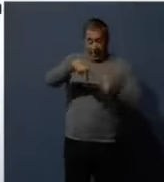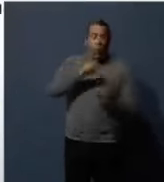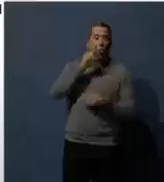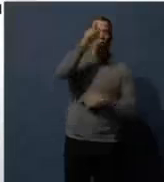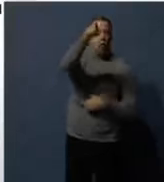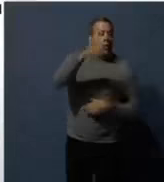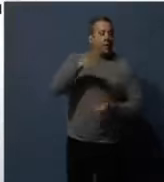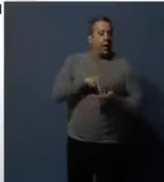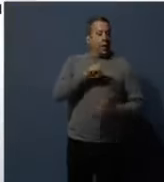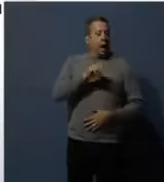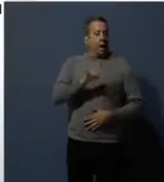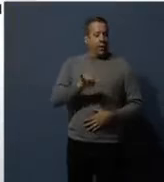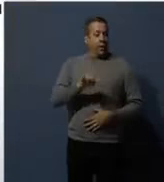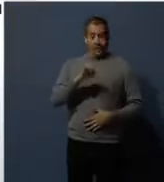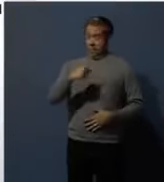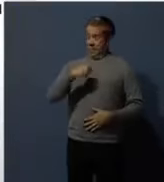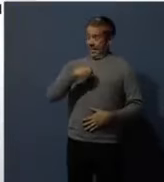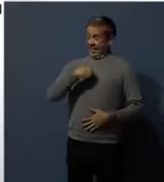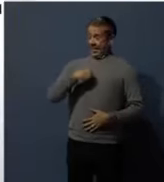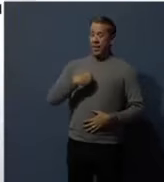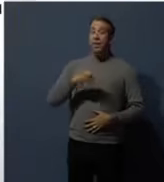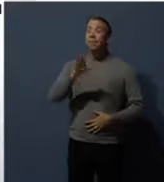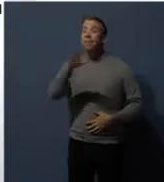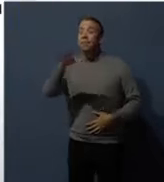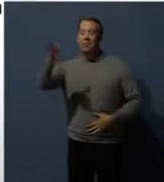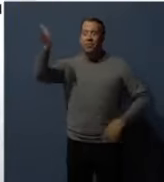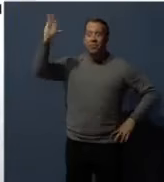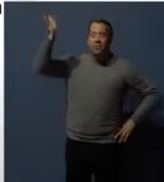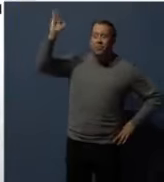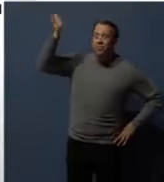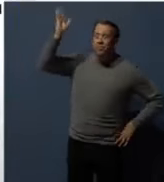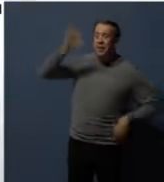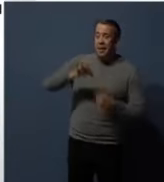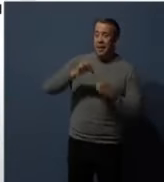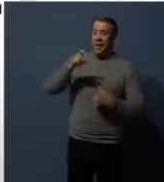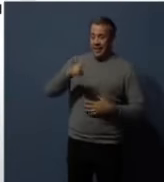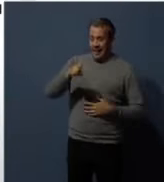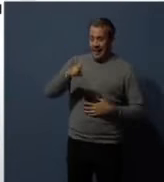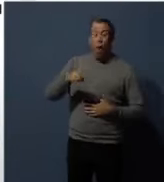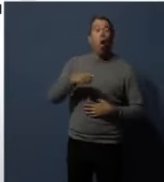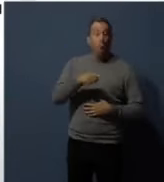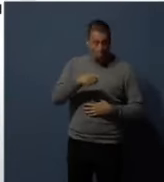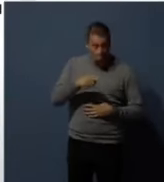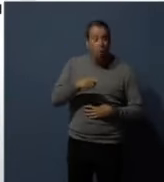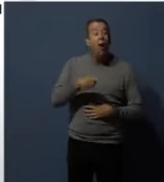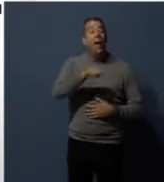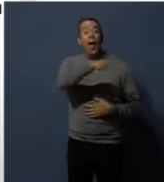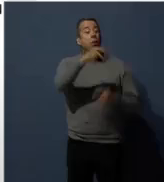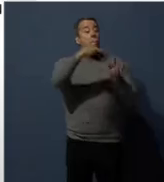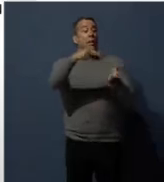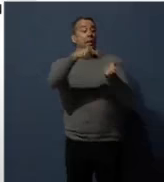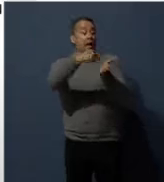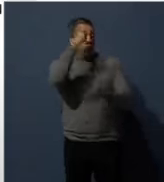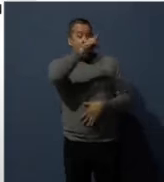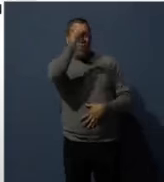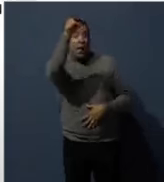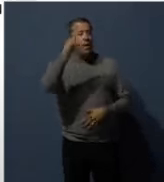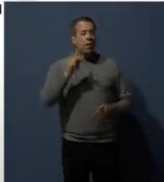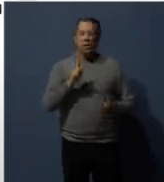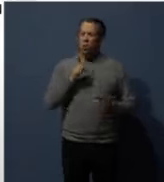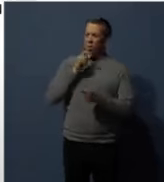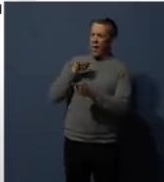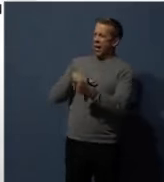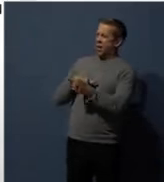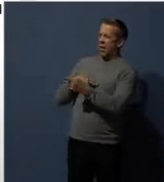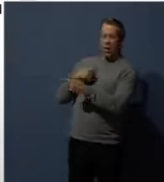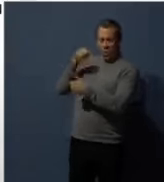their memory. So if I stand up here and I give this great presentation, and then you go in the lobby and someone else is standing by the table, it might not have as much